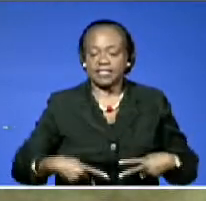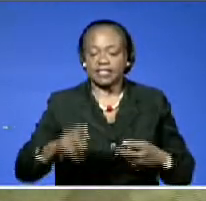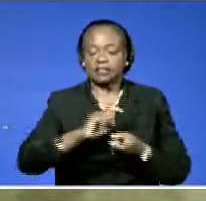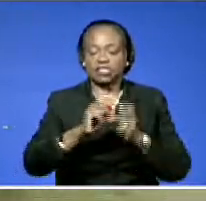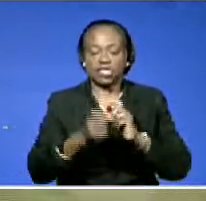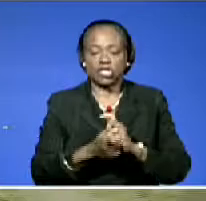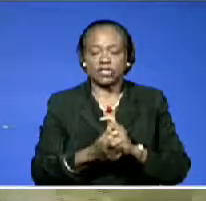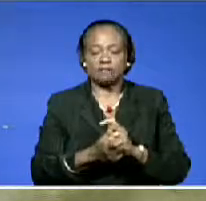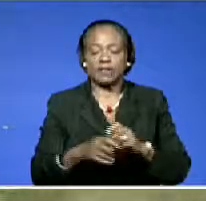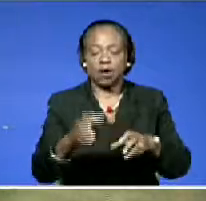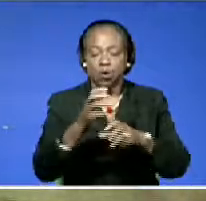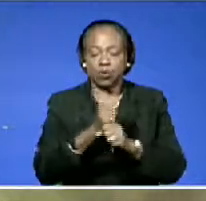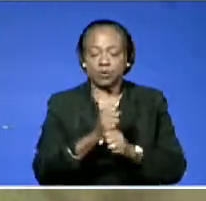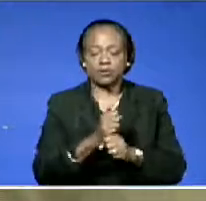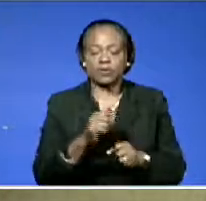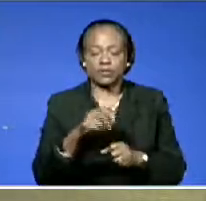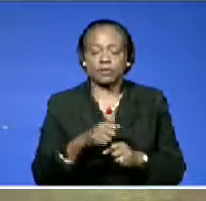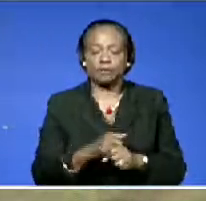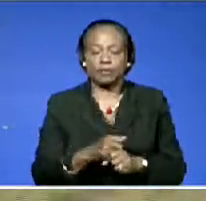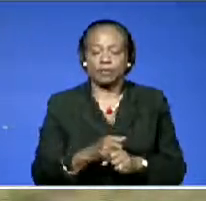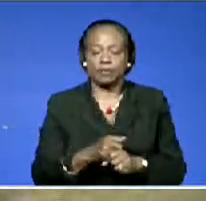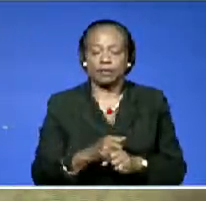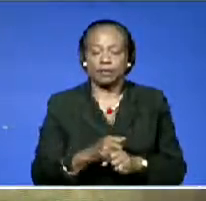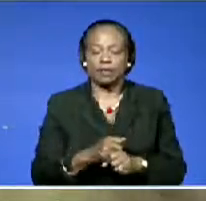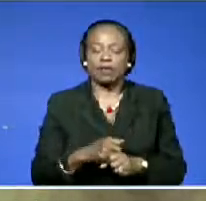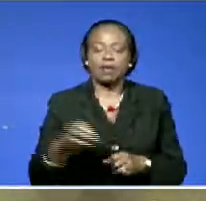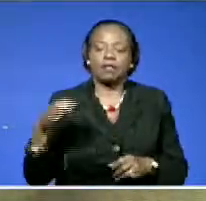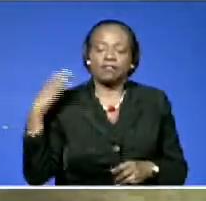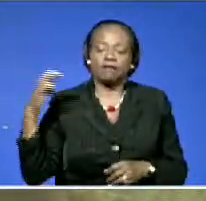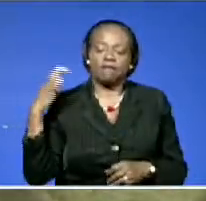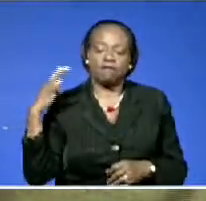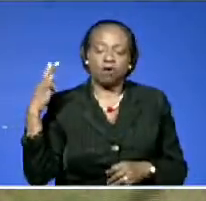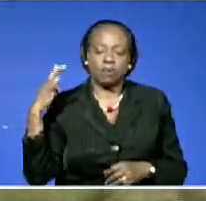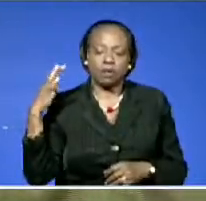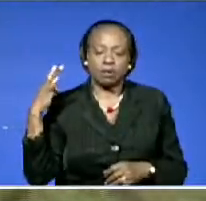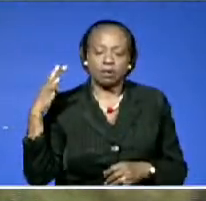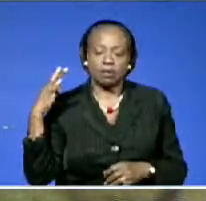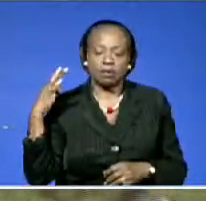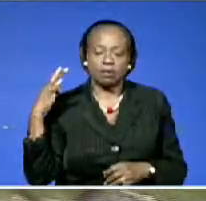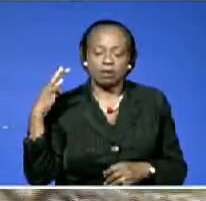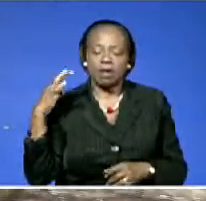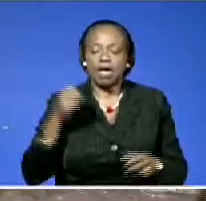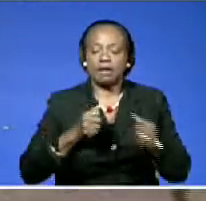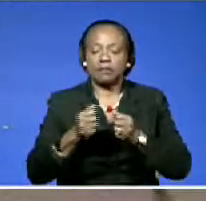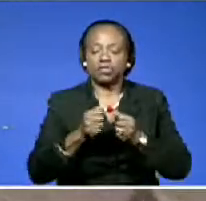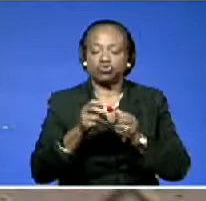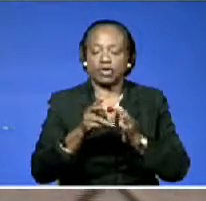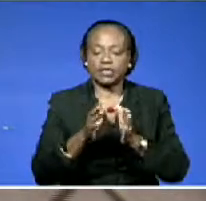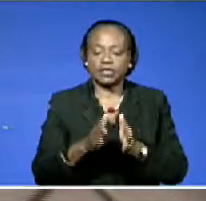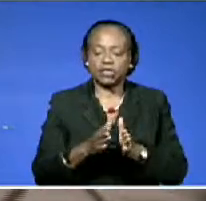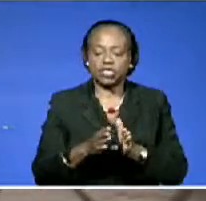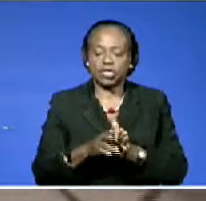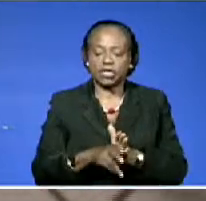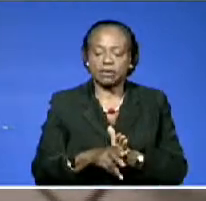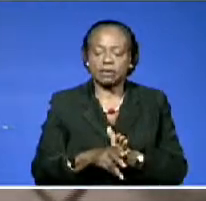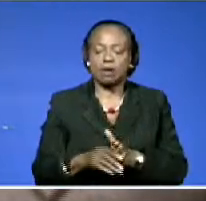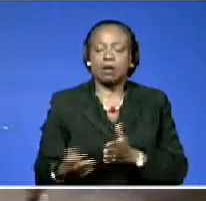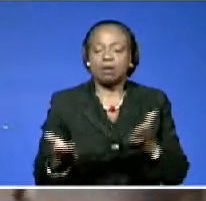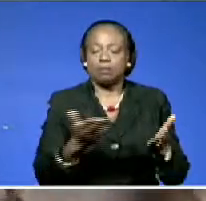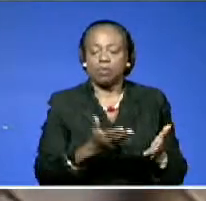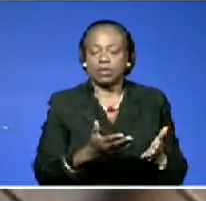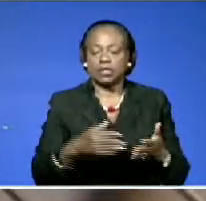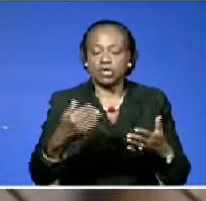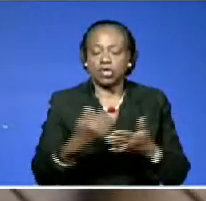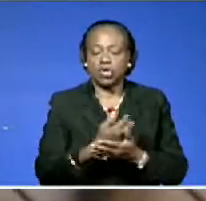scrutiny. For instance, the former administration built an extra dormitory to house more people. They had no beds,